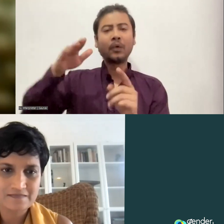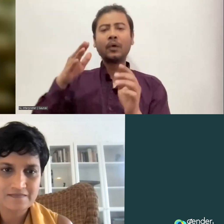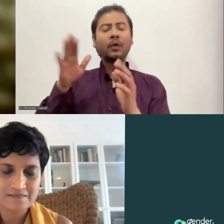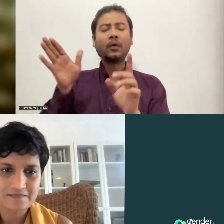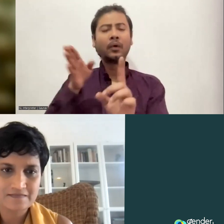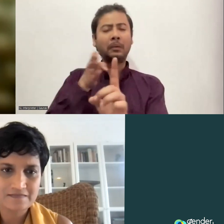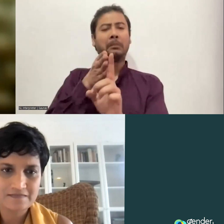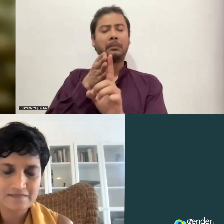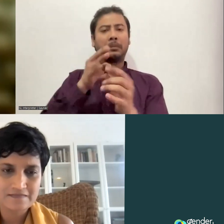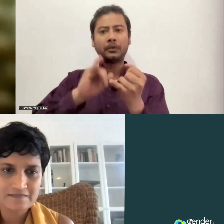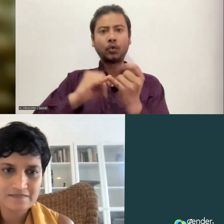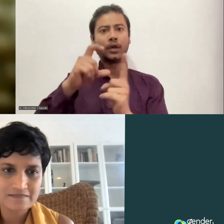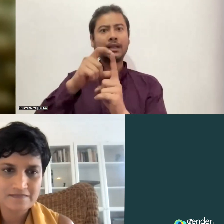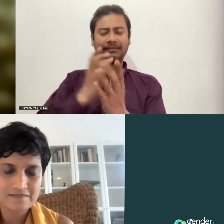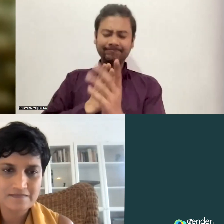on this